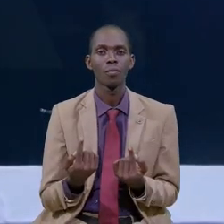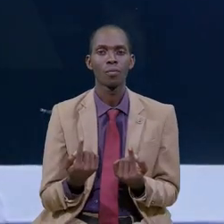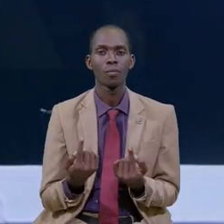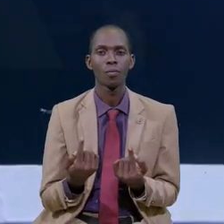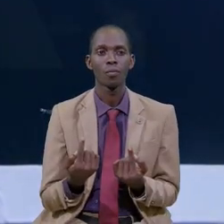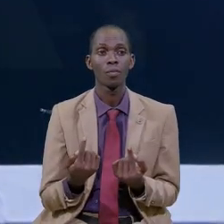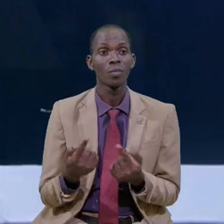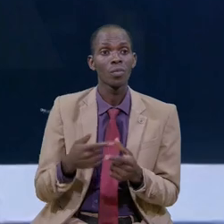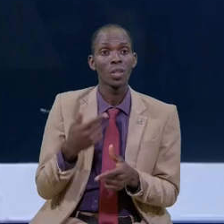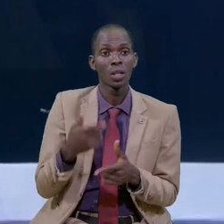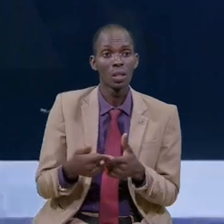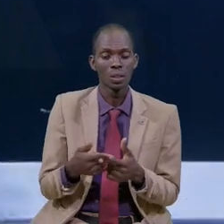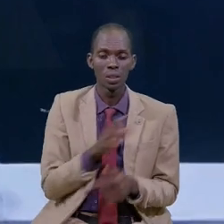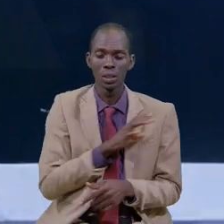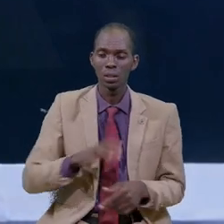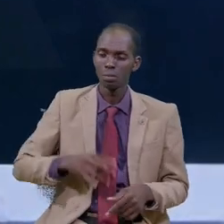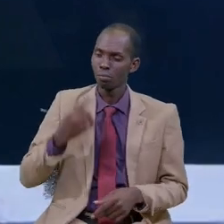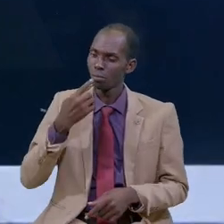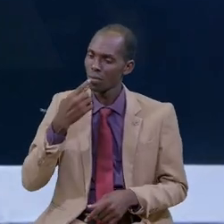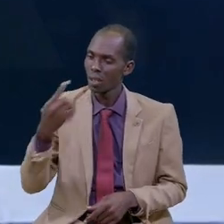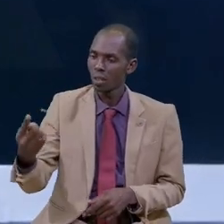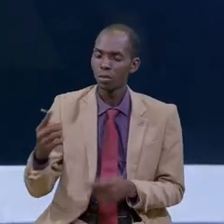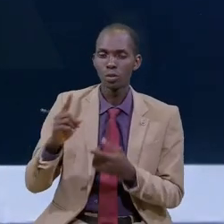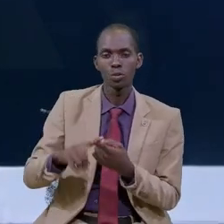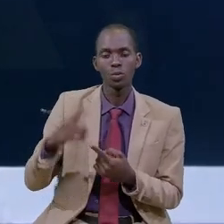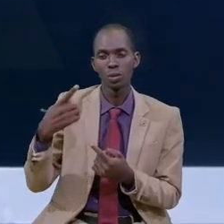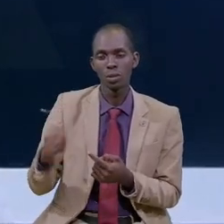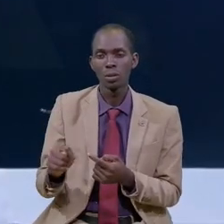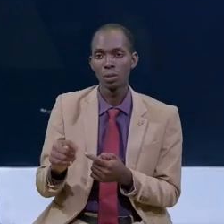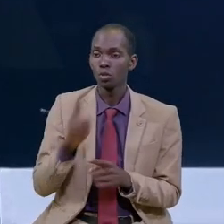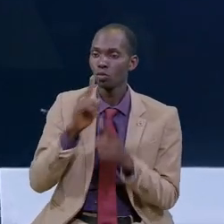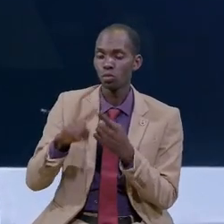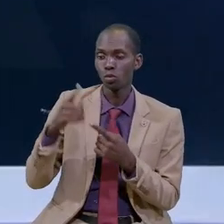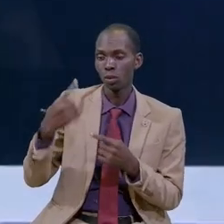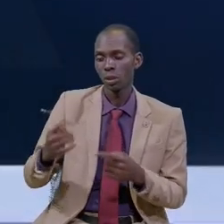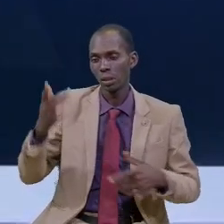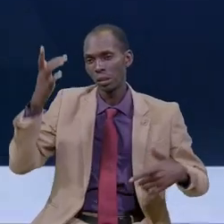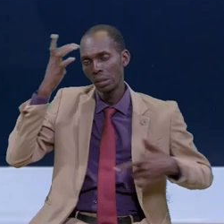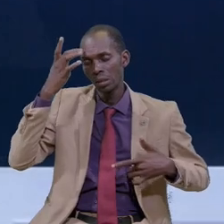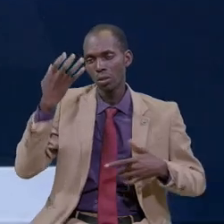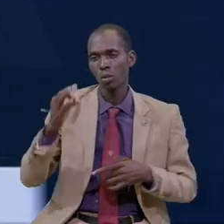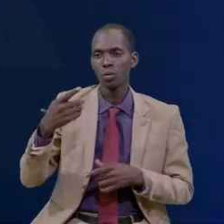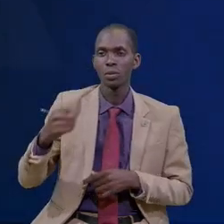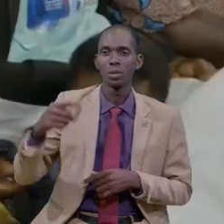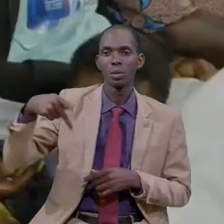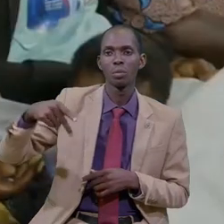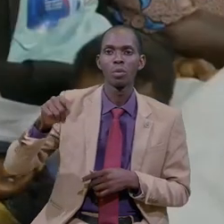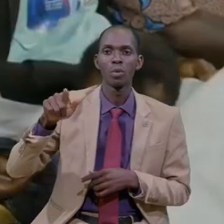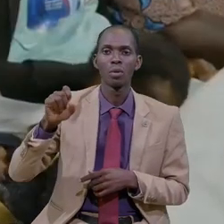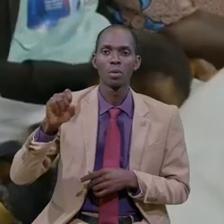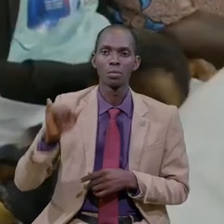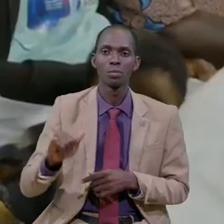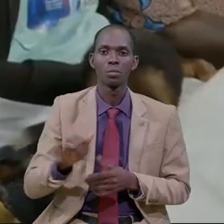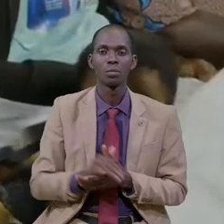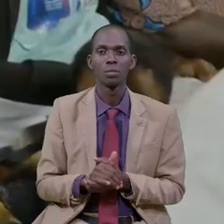Then he says unto the sick of the palsy. Verset 10. Or, afin que vous sachiez que